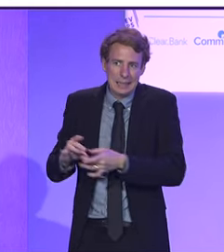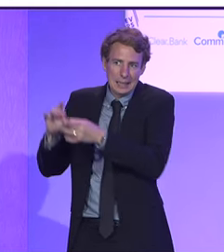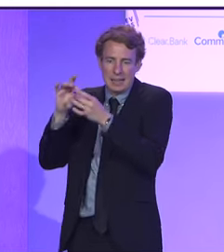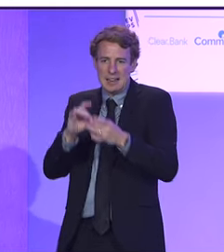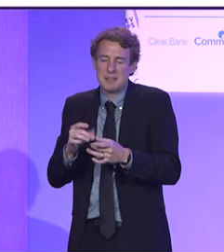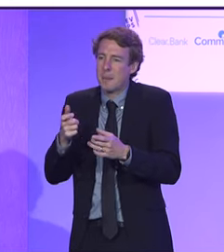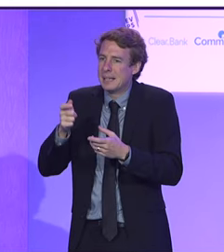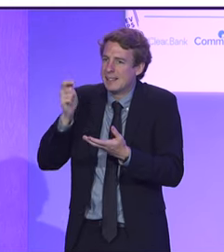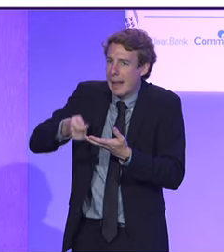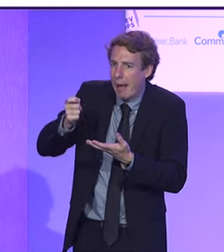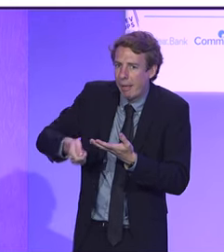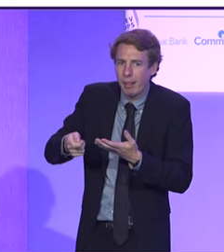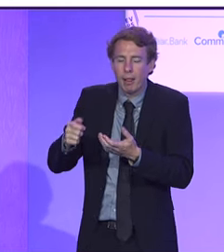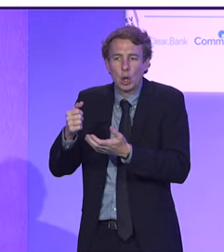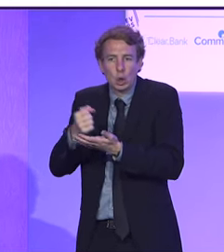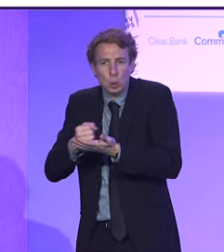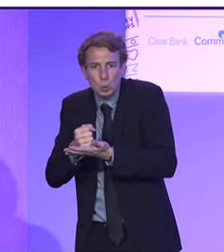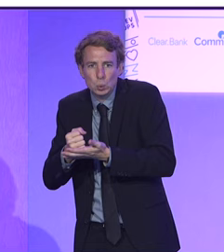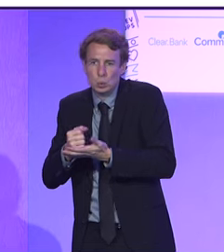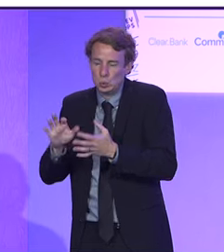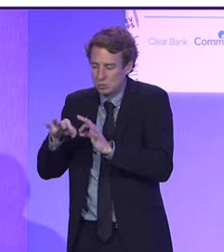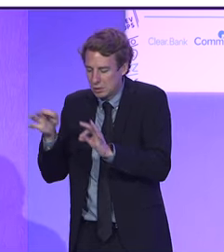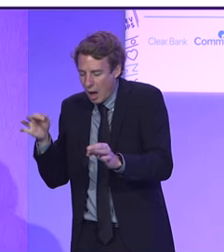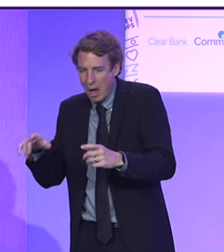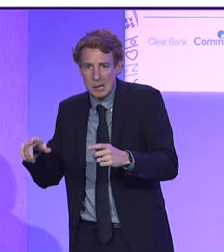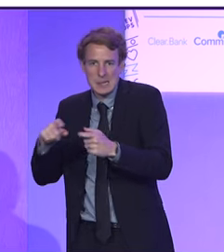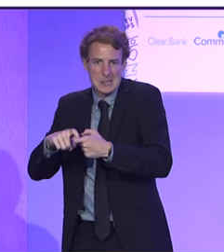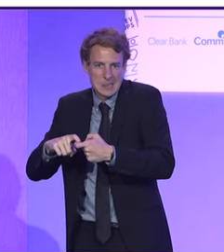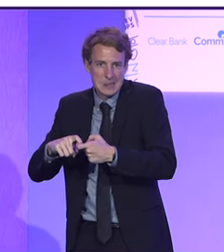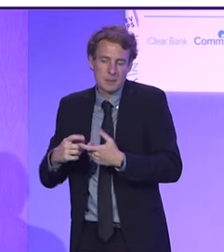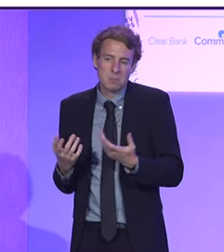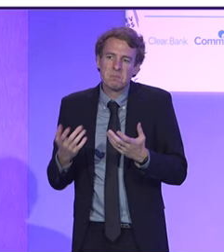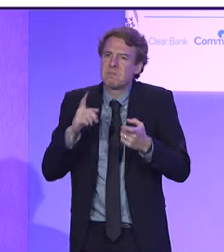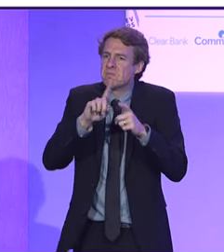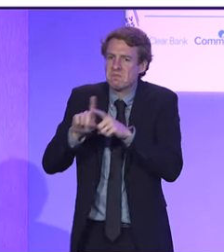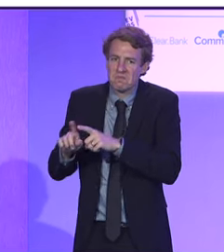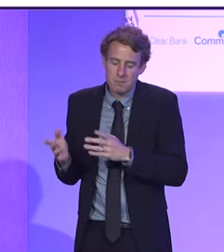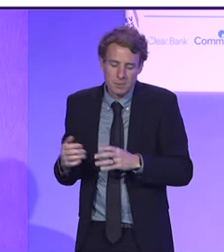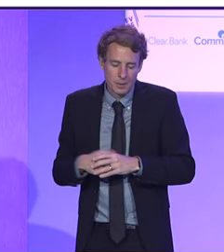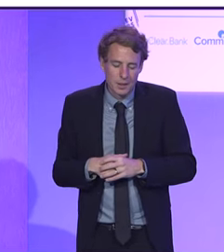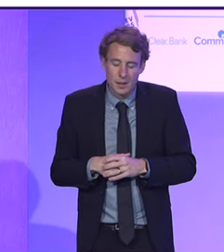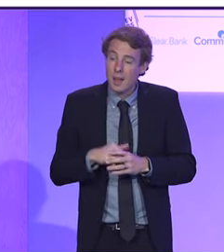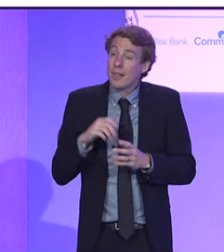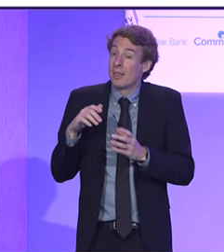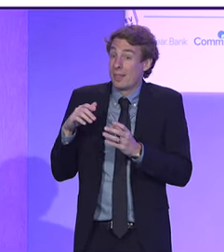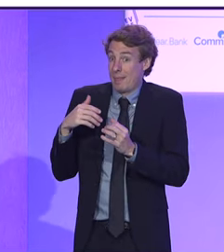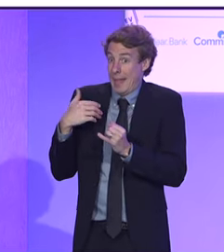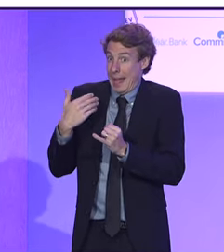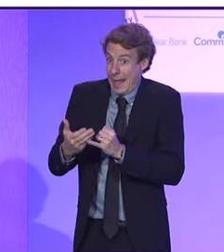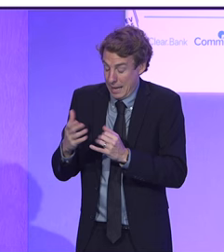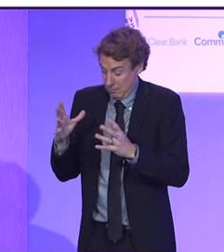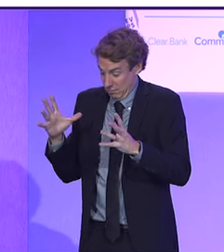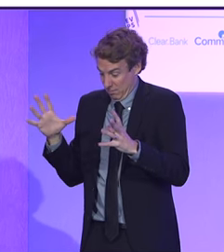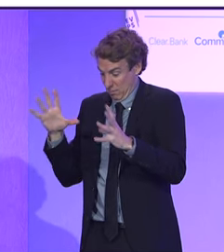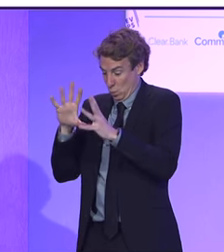nailed together, glued together, tied together. And then finally, the whole entire thing needs to have some kind of function. So in